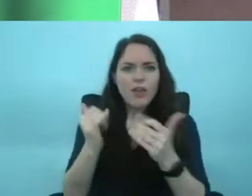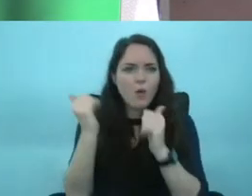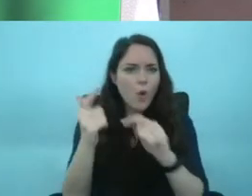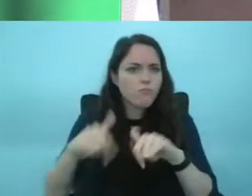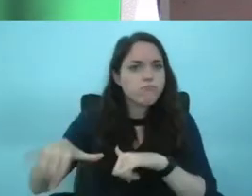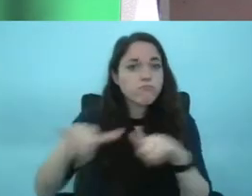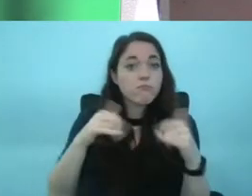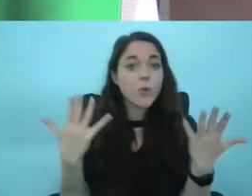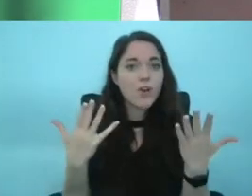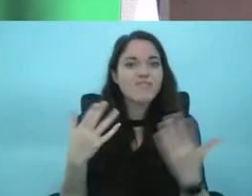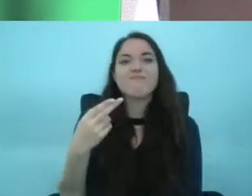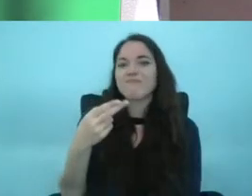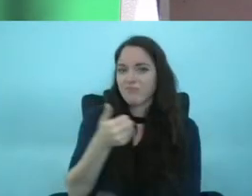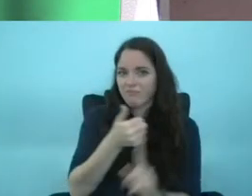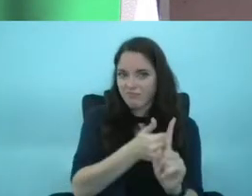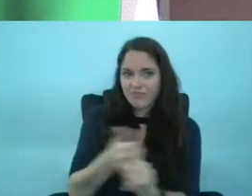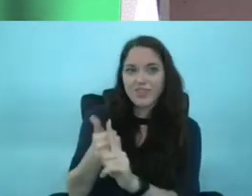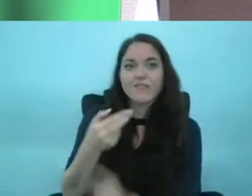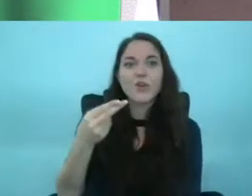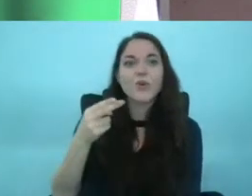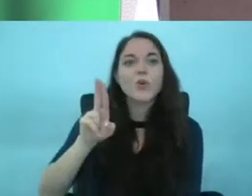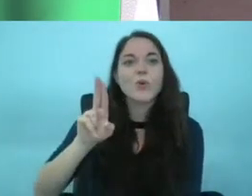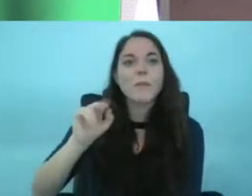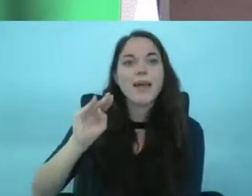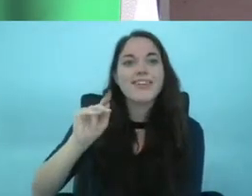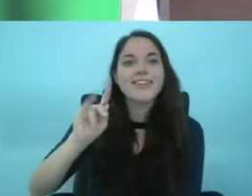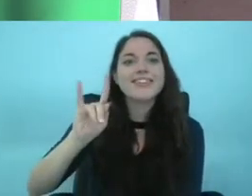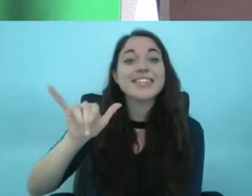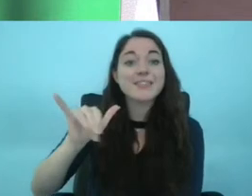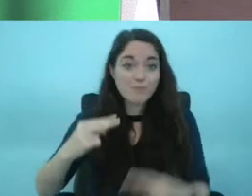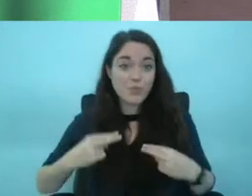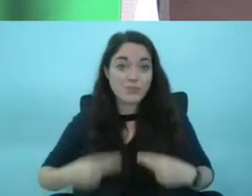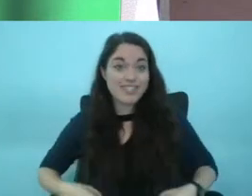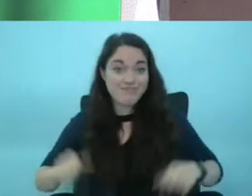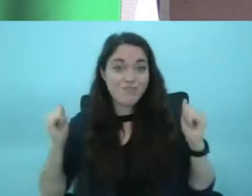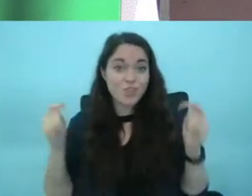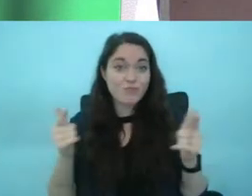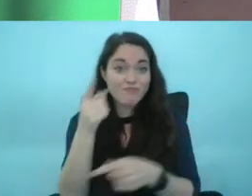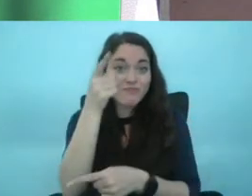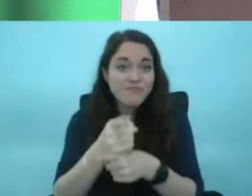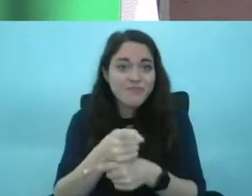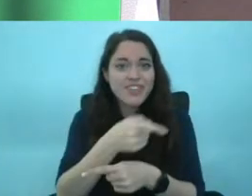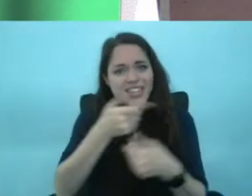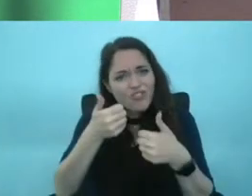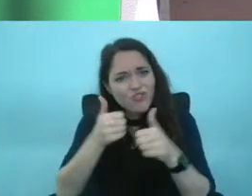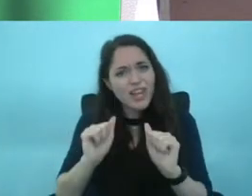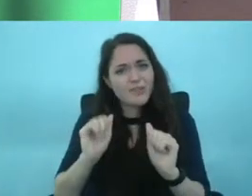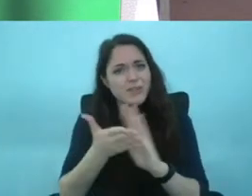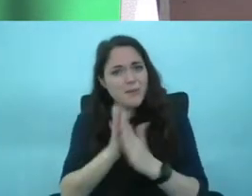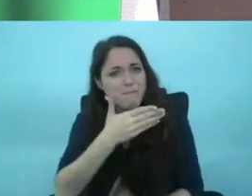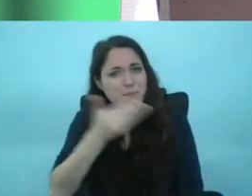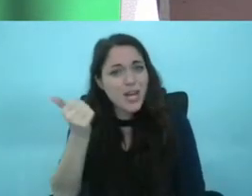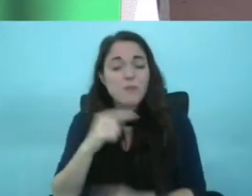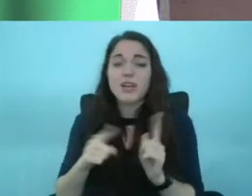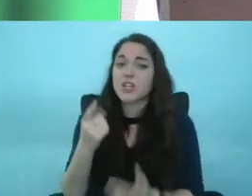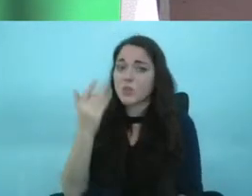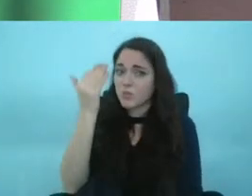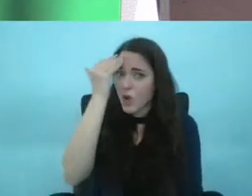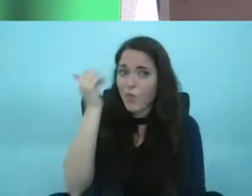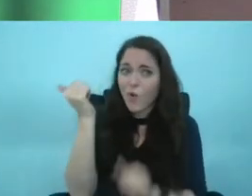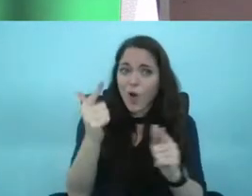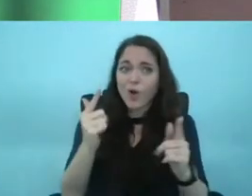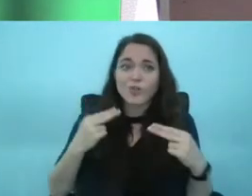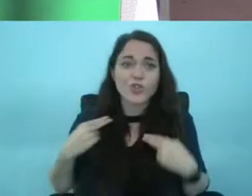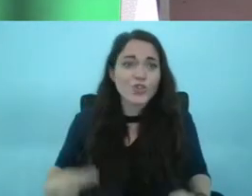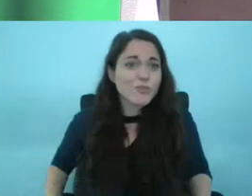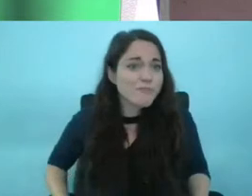their humanity. While they strove for something better, they were and are flawed and scarred individuals just